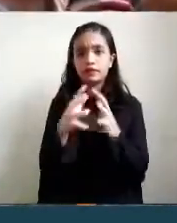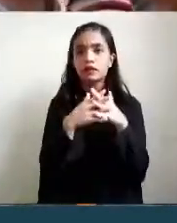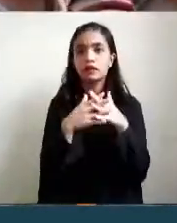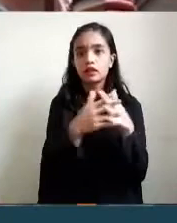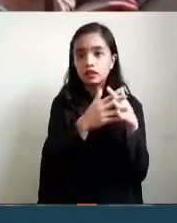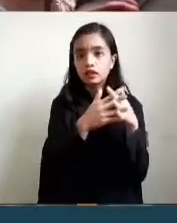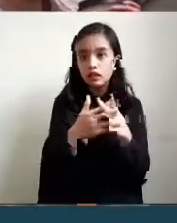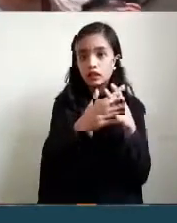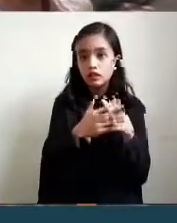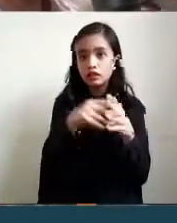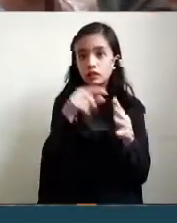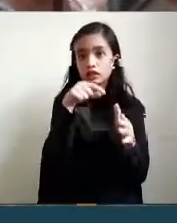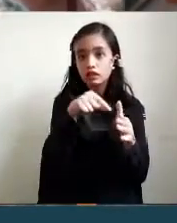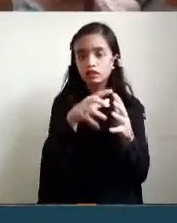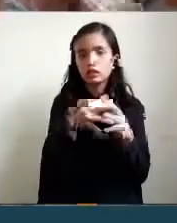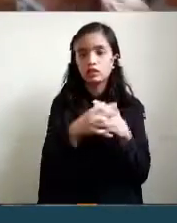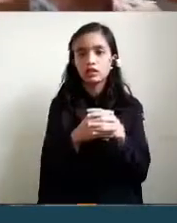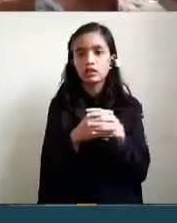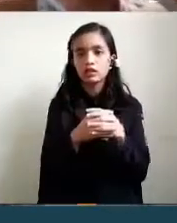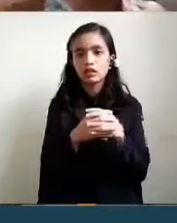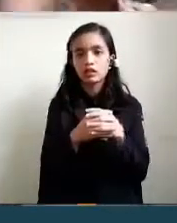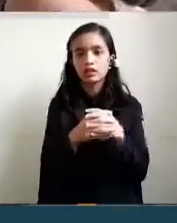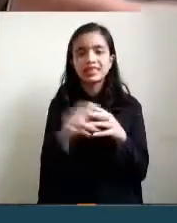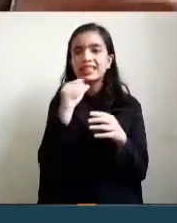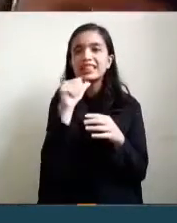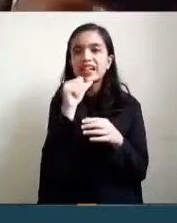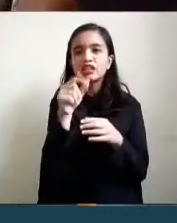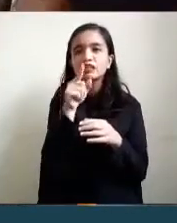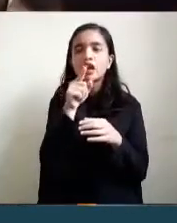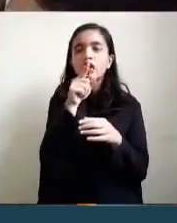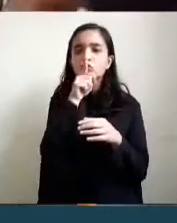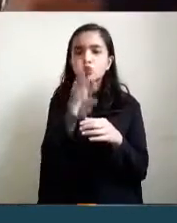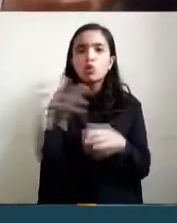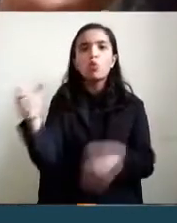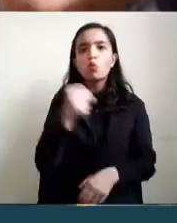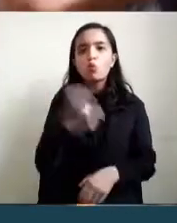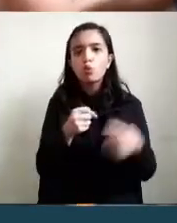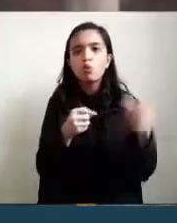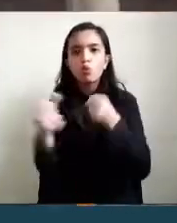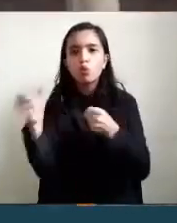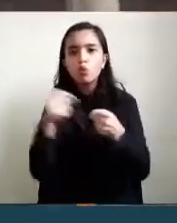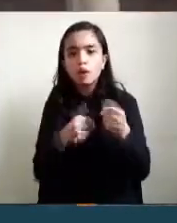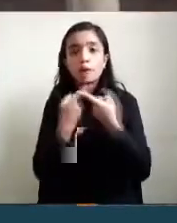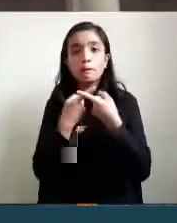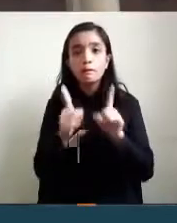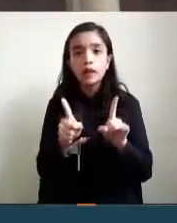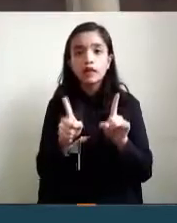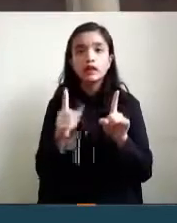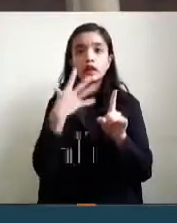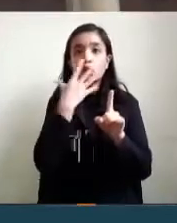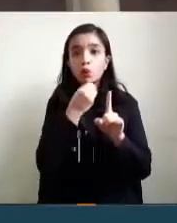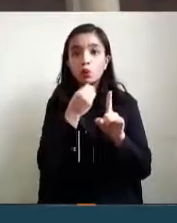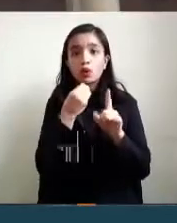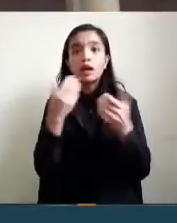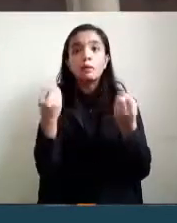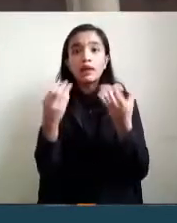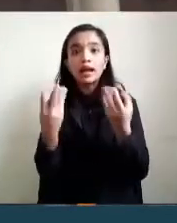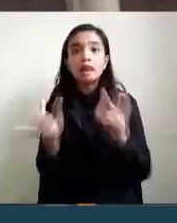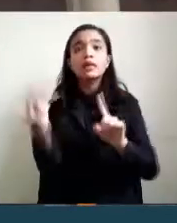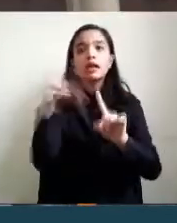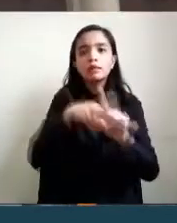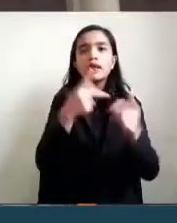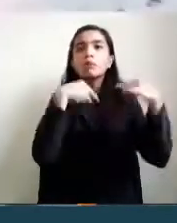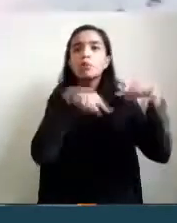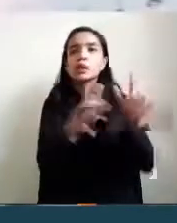been, well, not really recruiting, but there are many those that have applied to go to the United States as